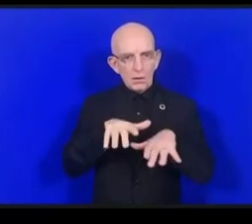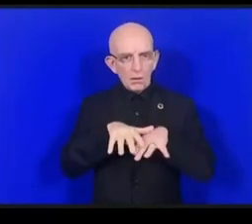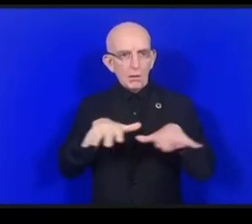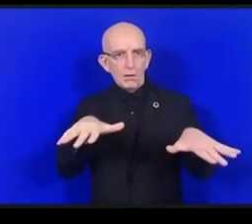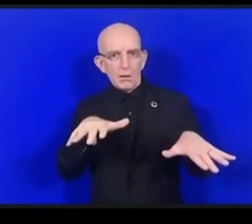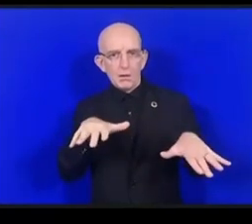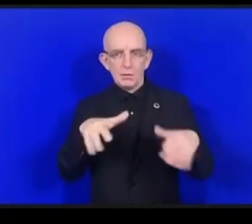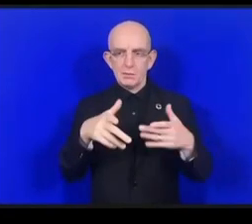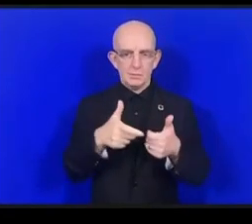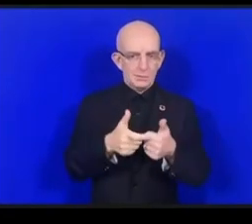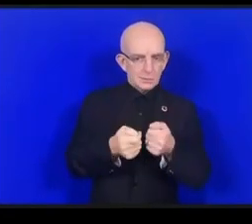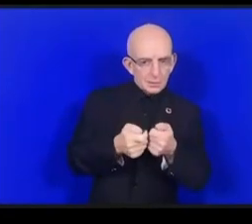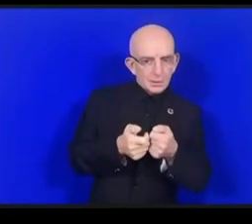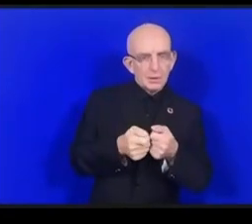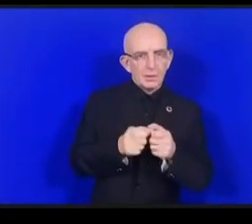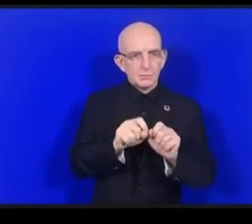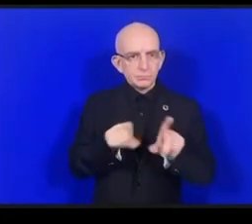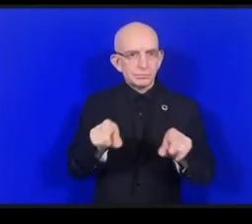that.